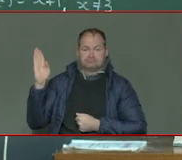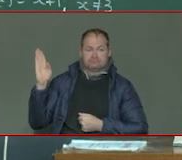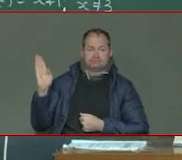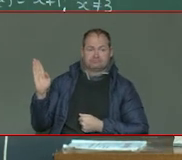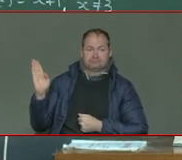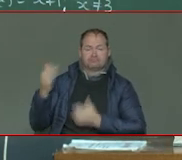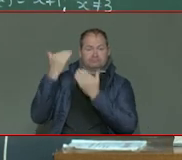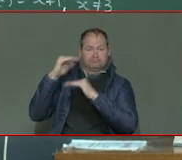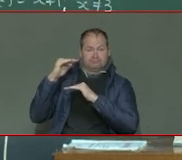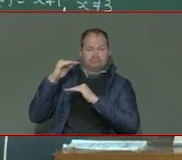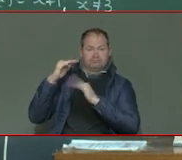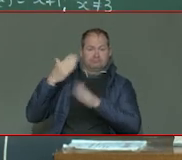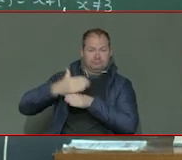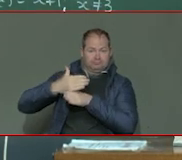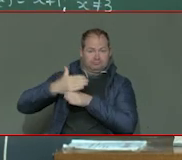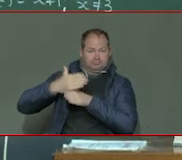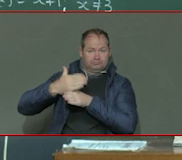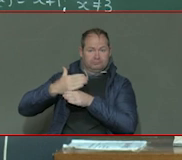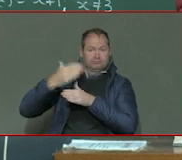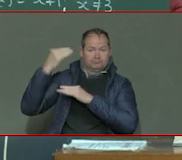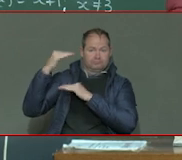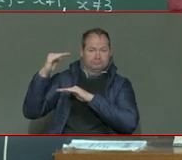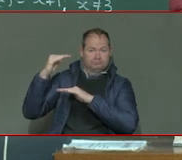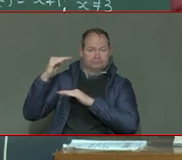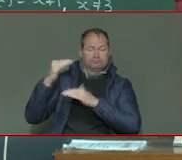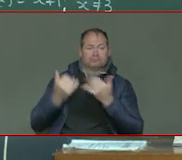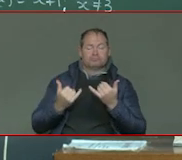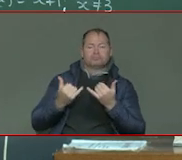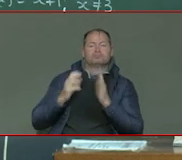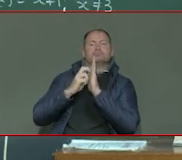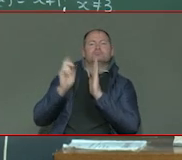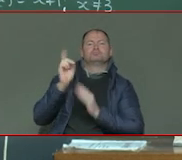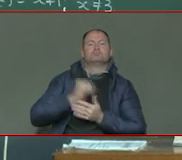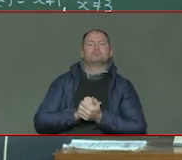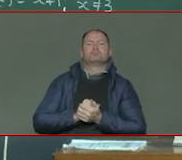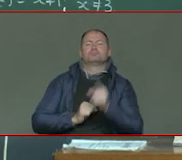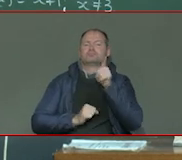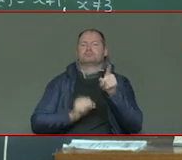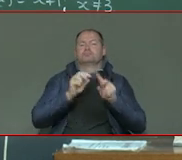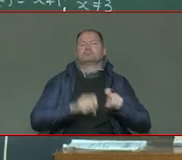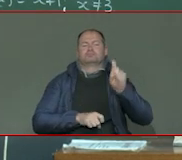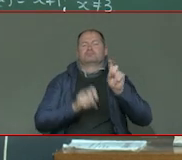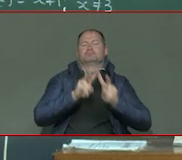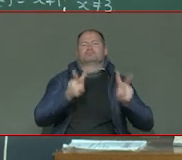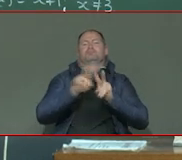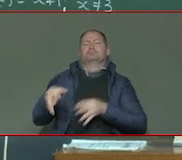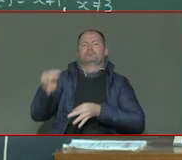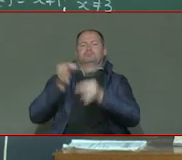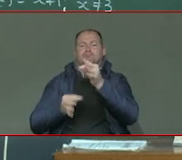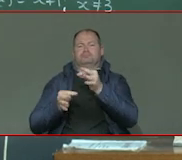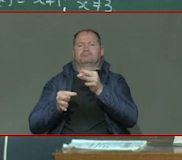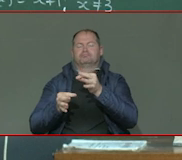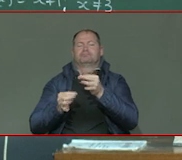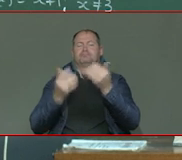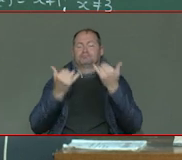at a limit? To work at a limit, what is the rule? Substitute this x value into the expression. And when